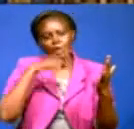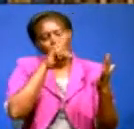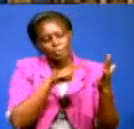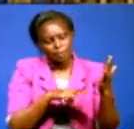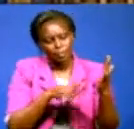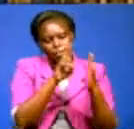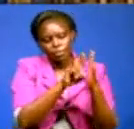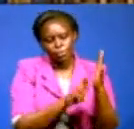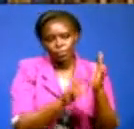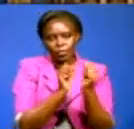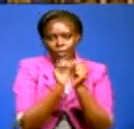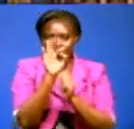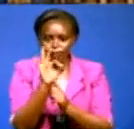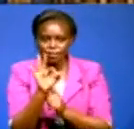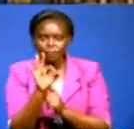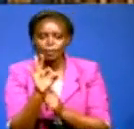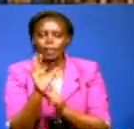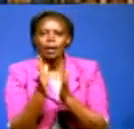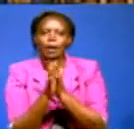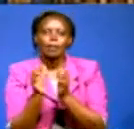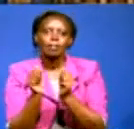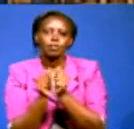Regulation 13 and 14.